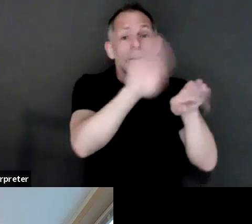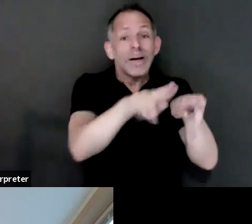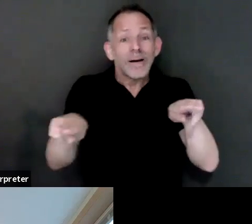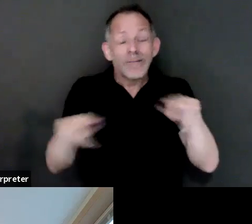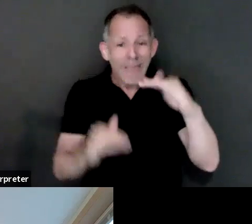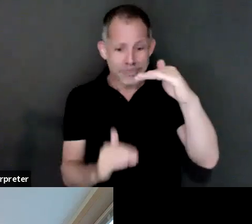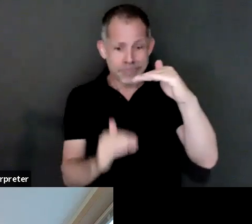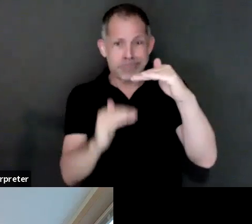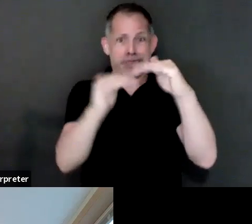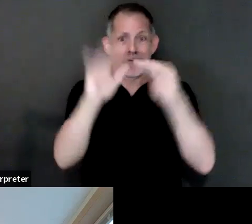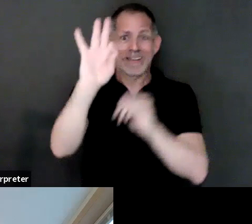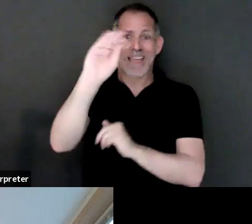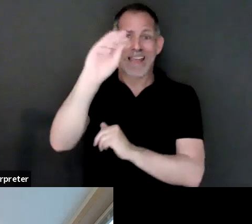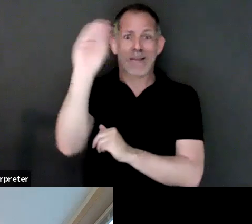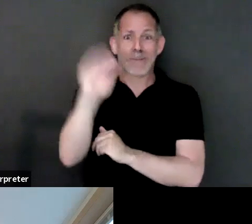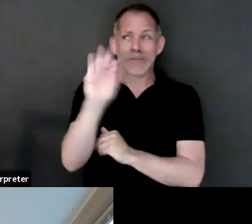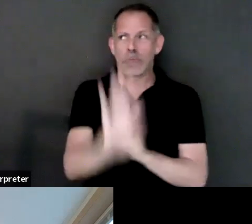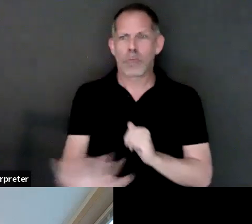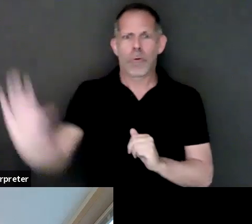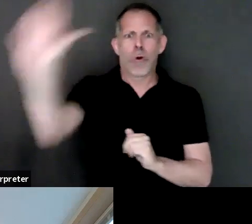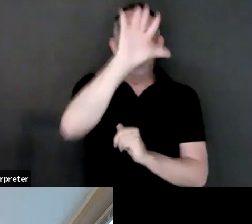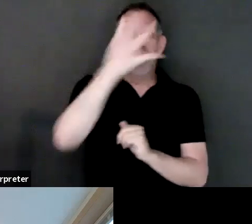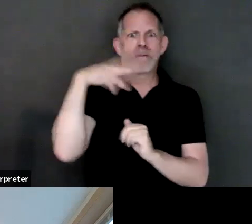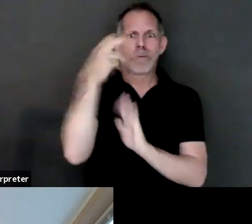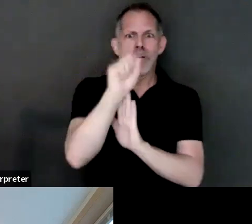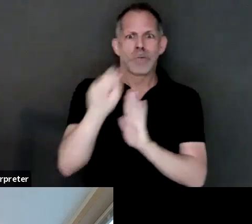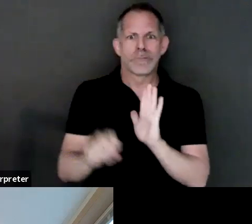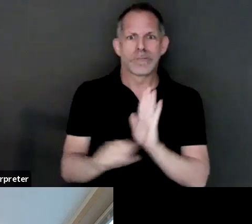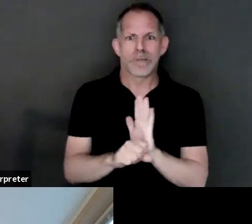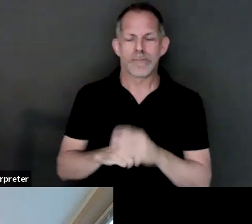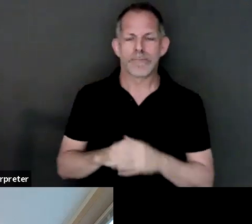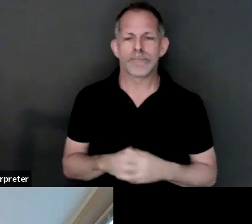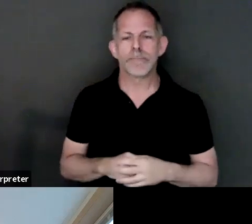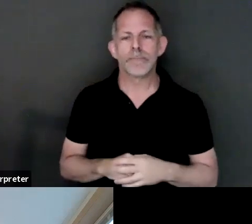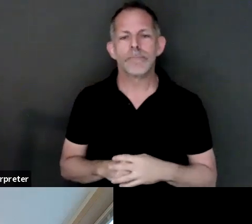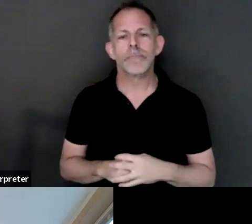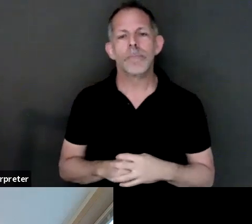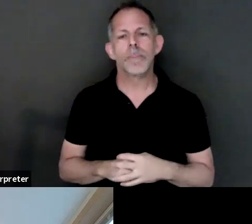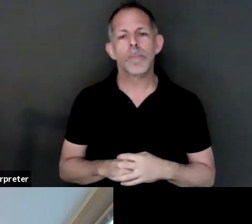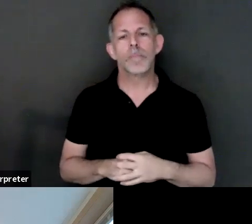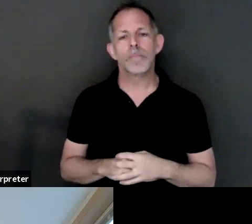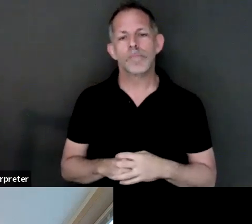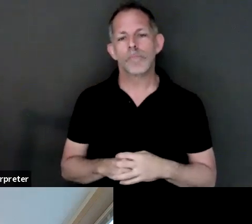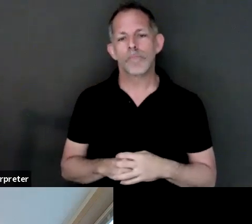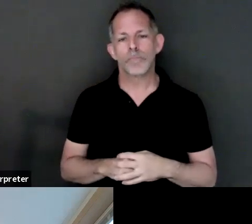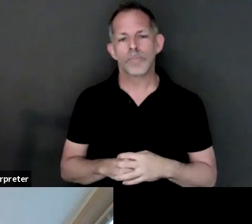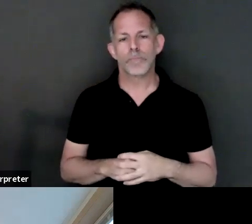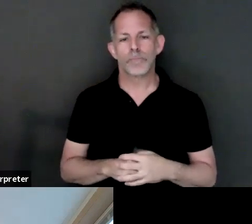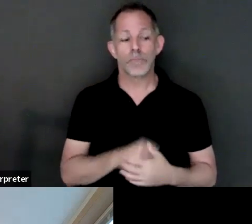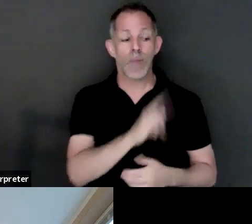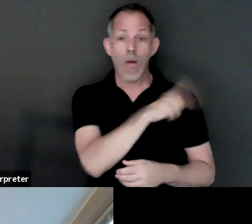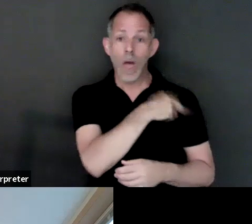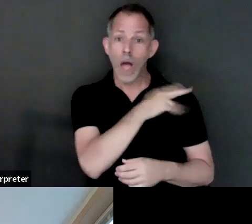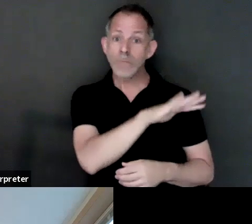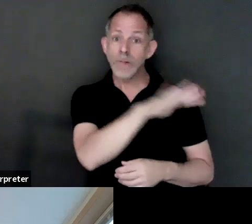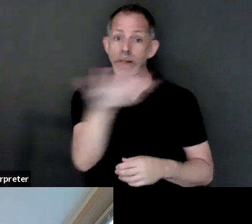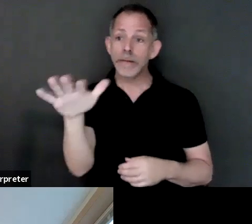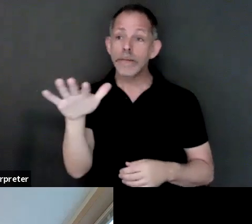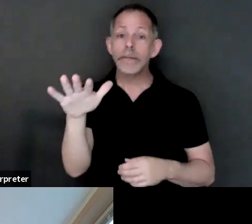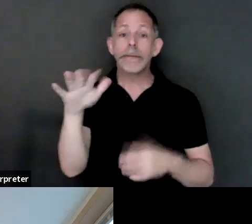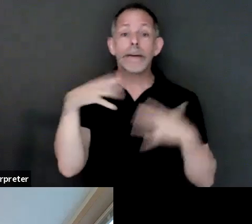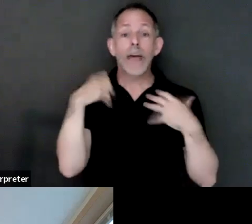Hospitals and Washington State's Disaster Medicine Coordination Center are working hard to find hospital beds